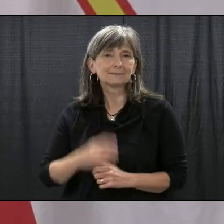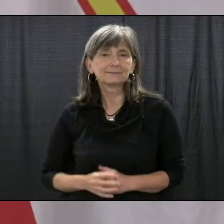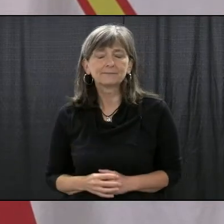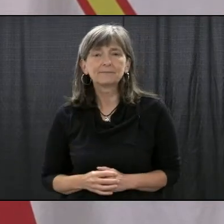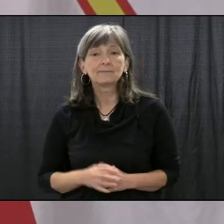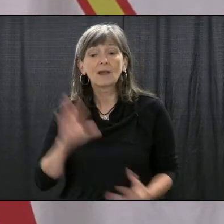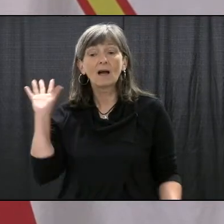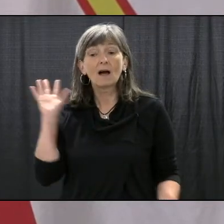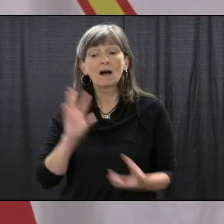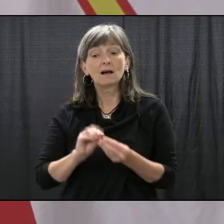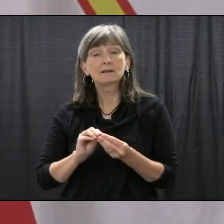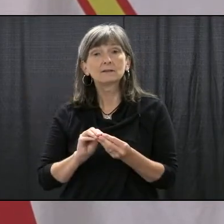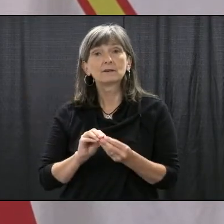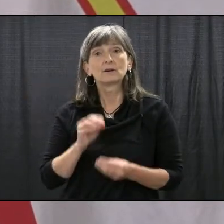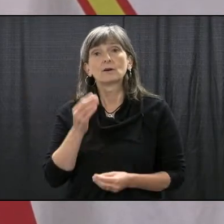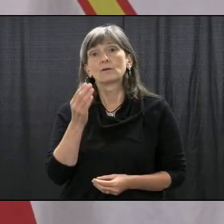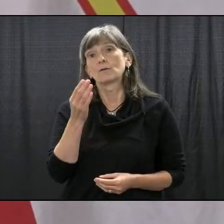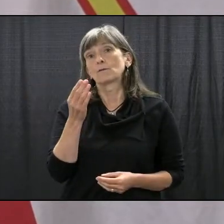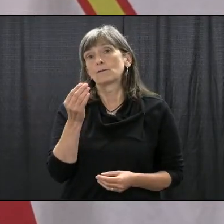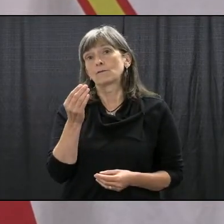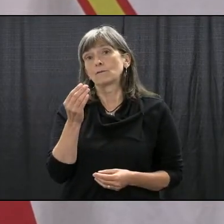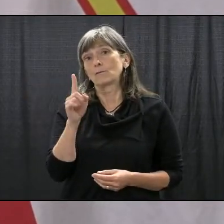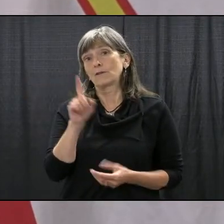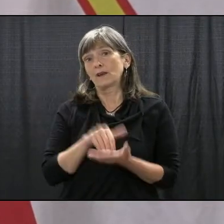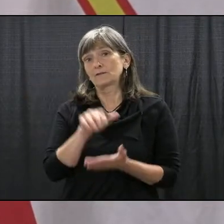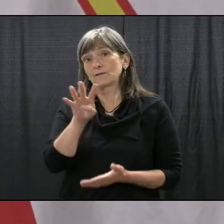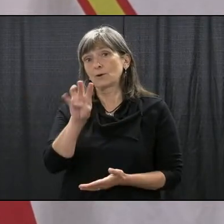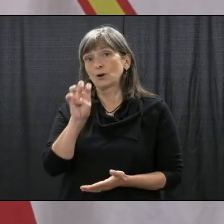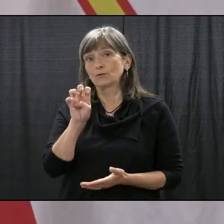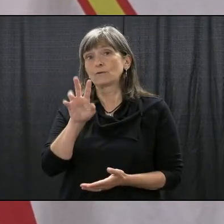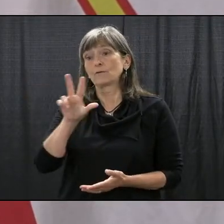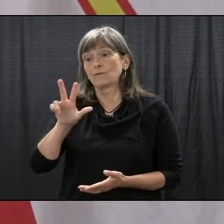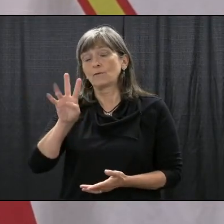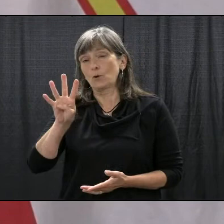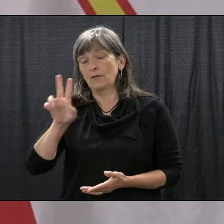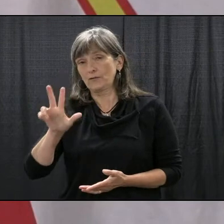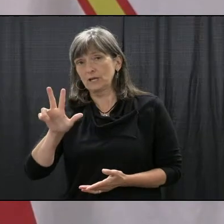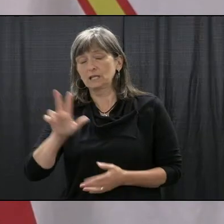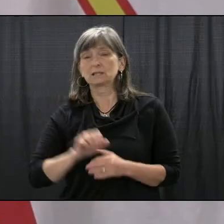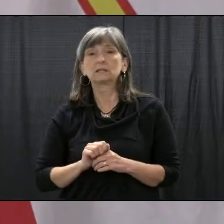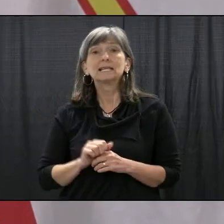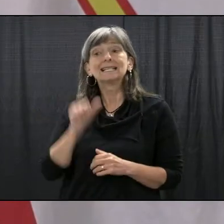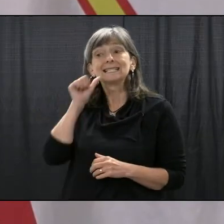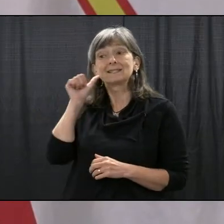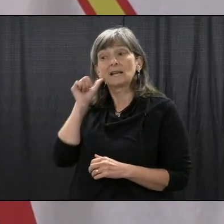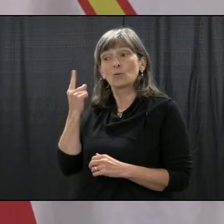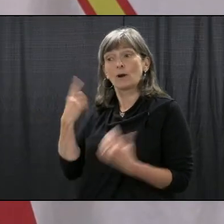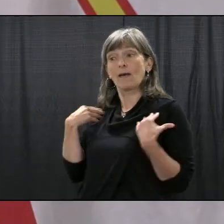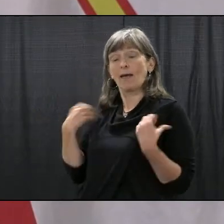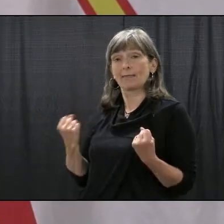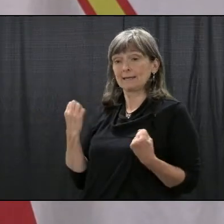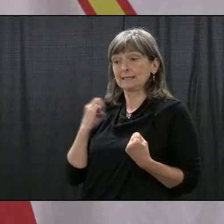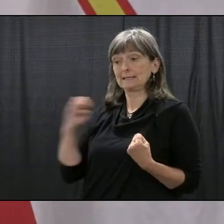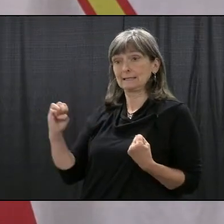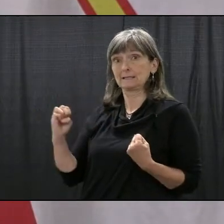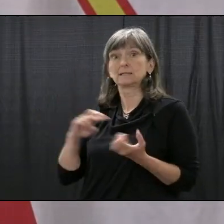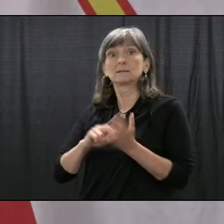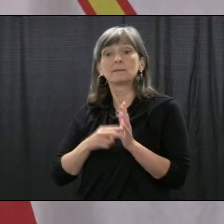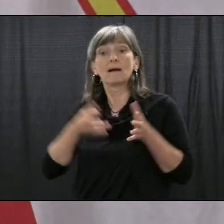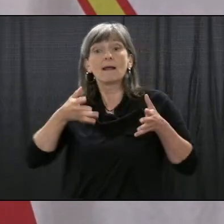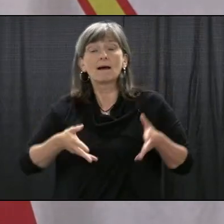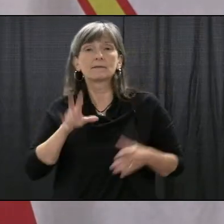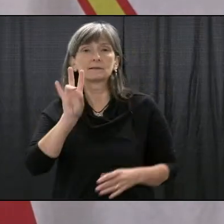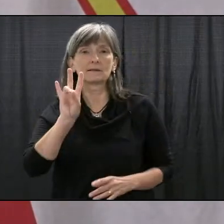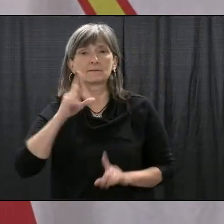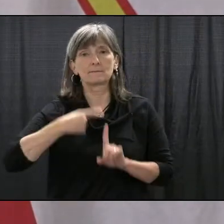number of cases in our province is now 1,443. And there's been 1 new recovery since yesterday in Eastern Health, leaving 7 active cases